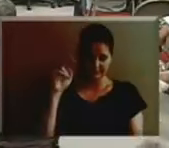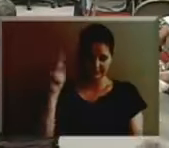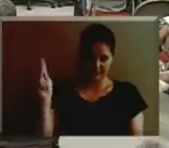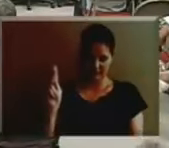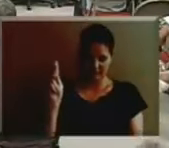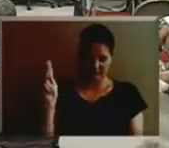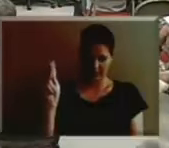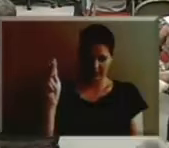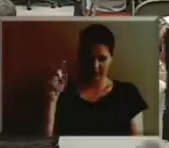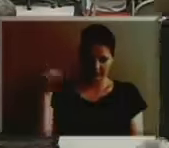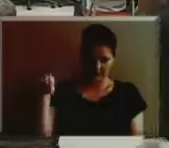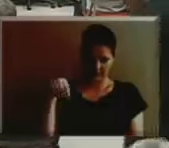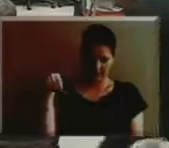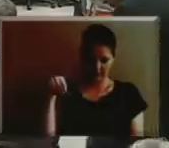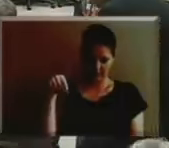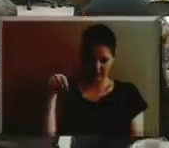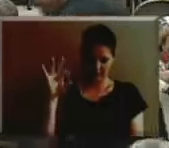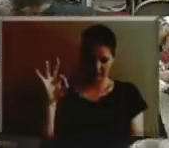K.Q.9 and X.